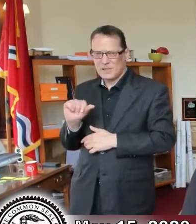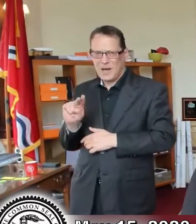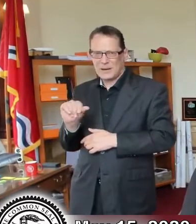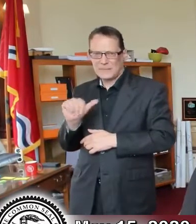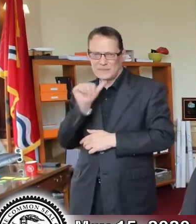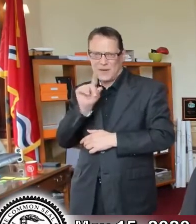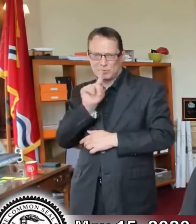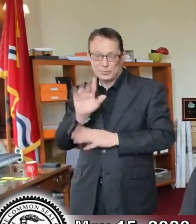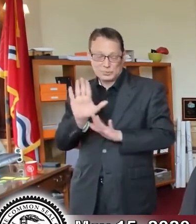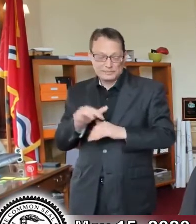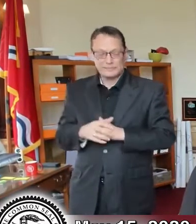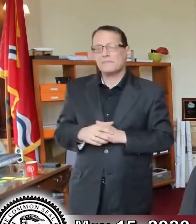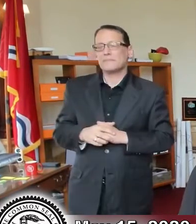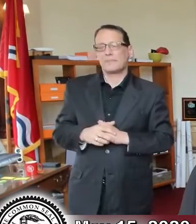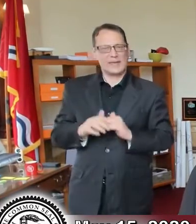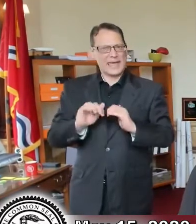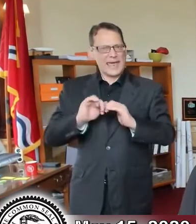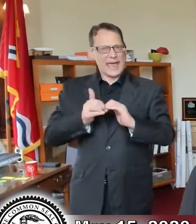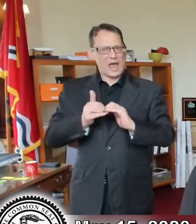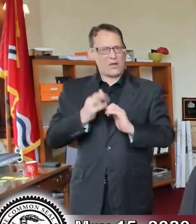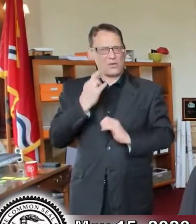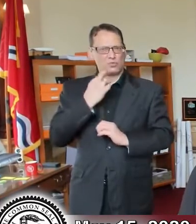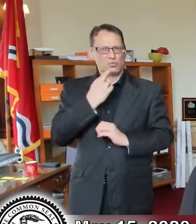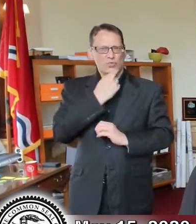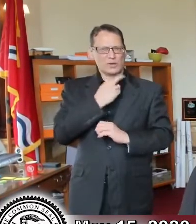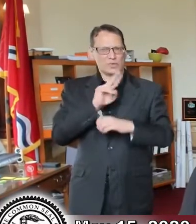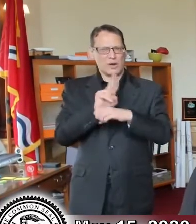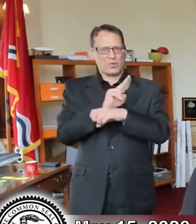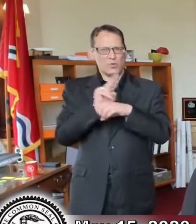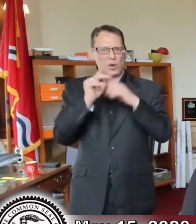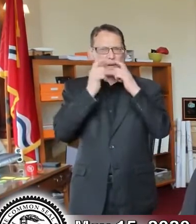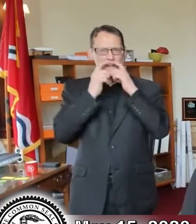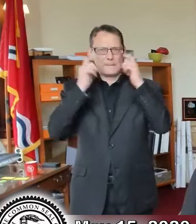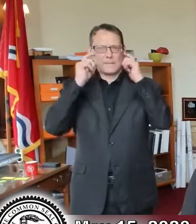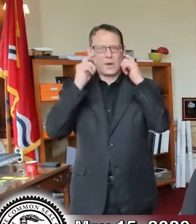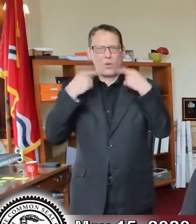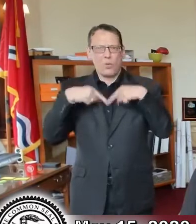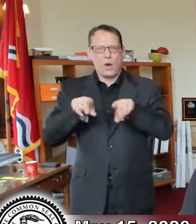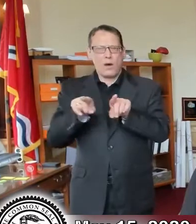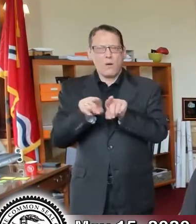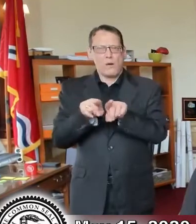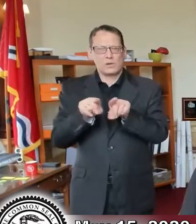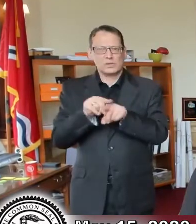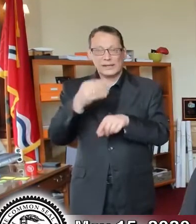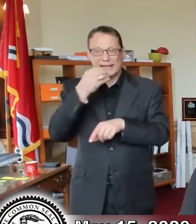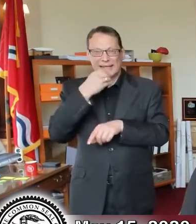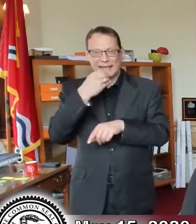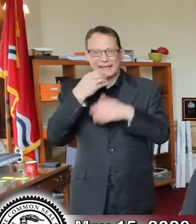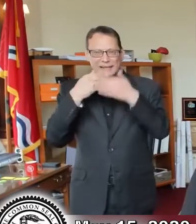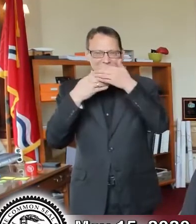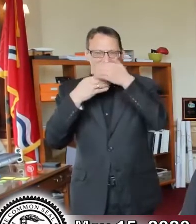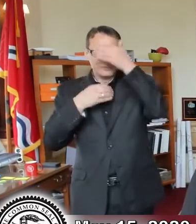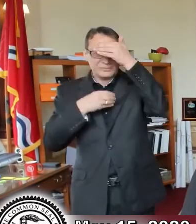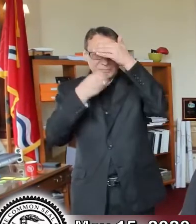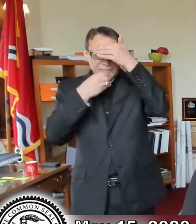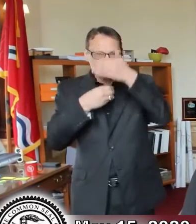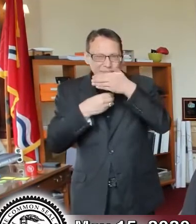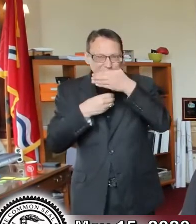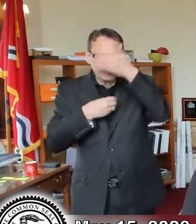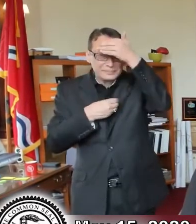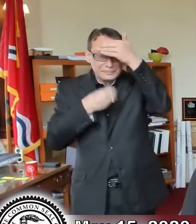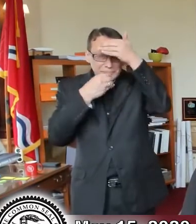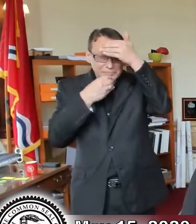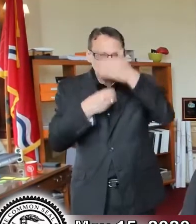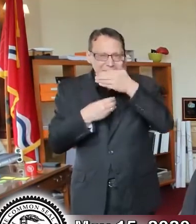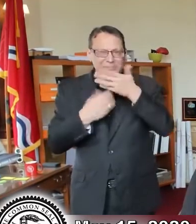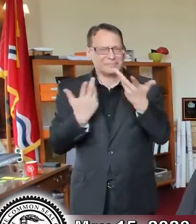apologies. Her question today is, how can restaurant patrons wear masks while also eating, and what about that protects the employees who work